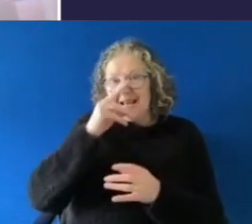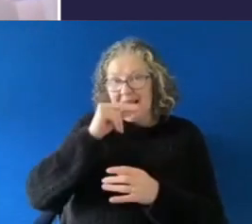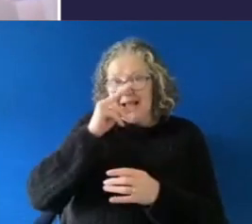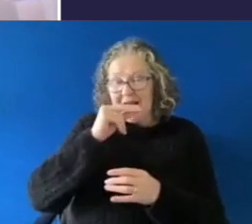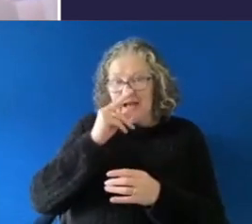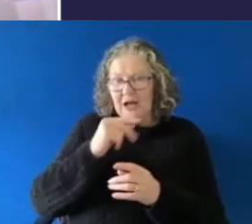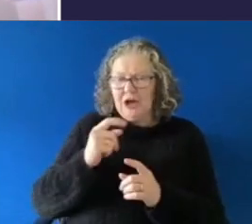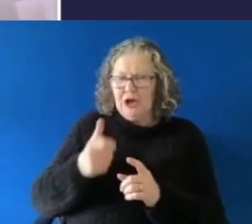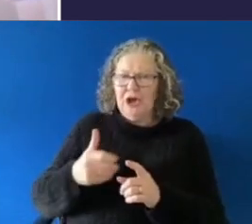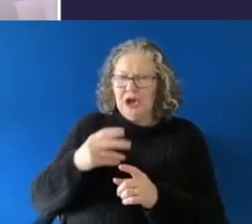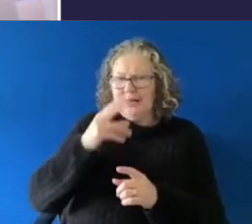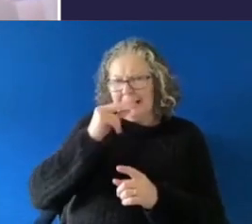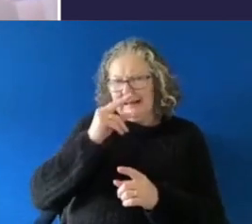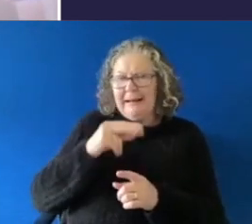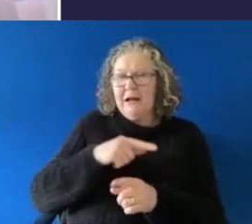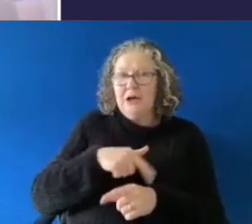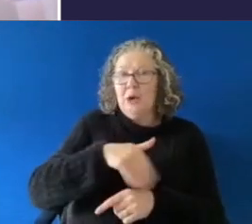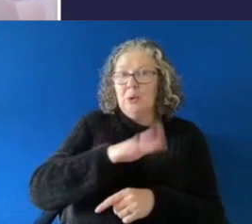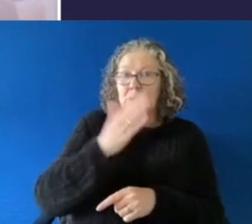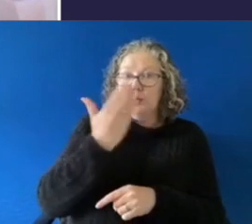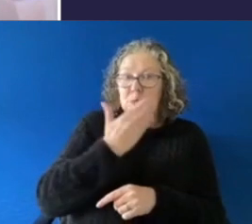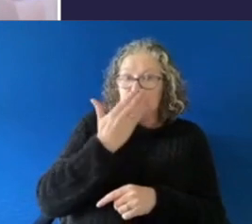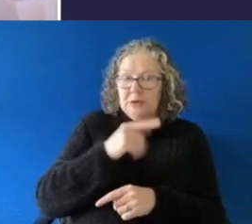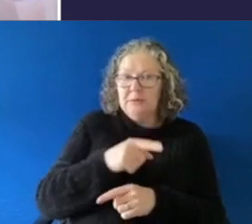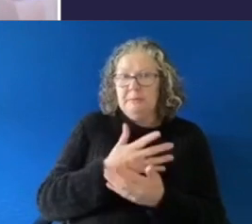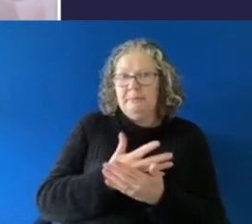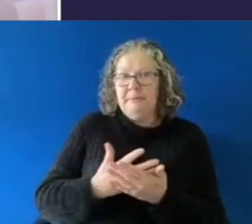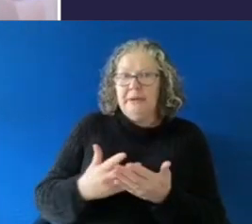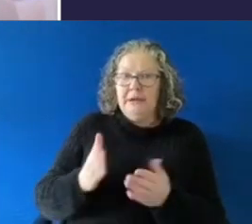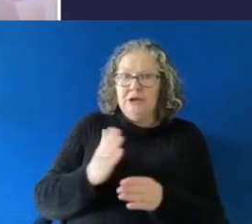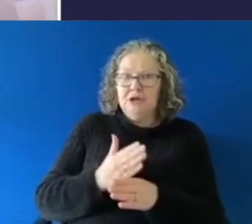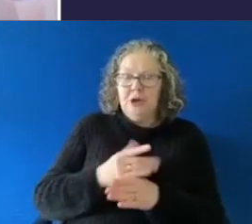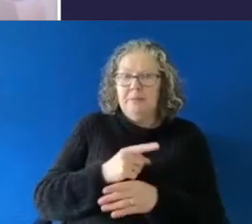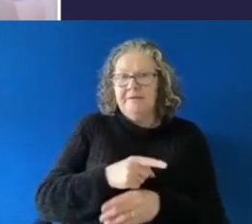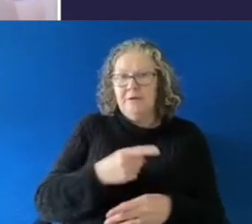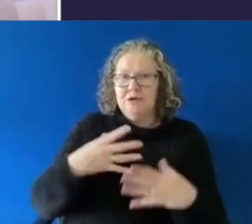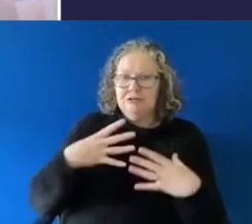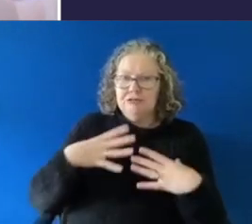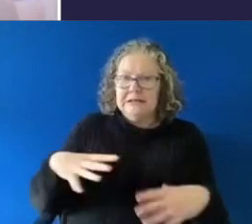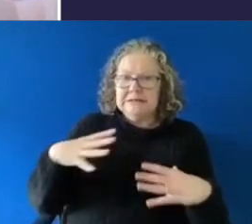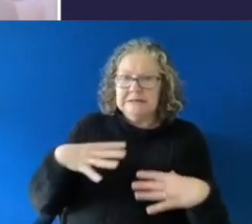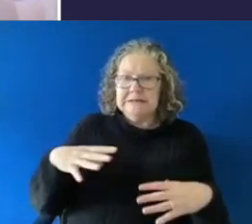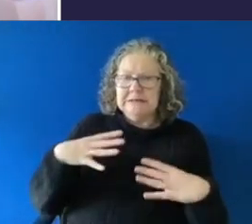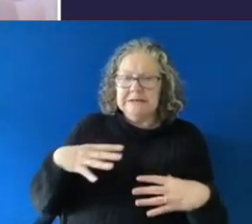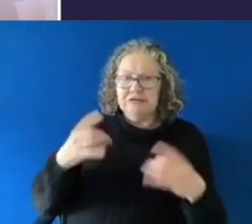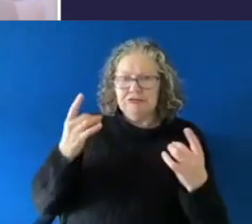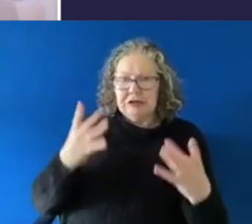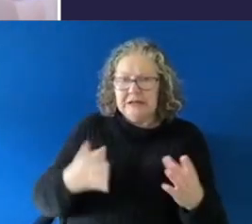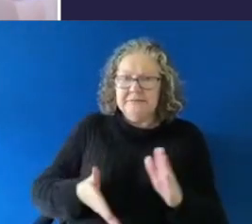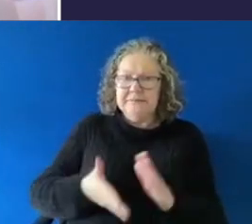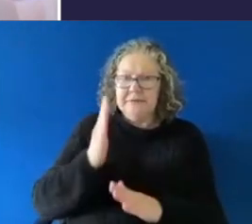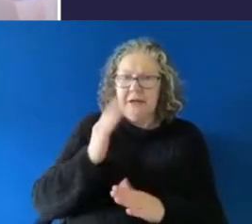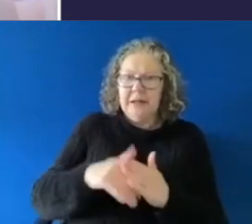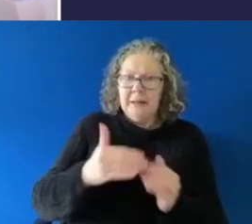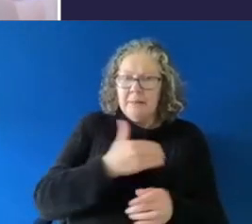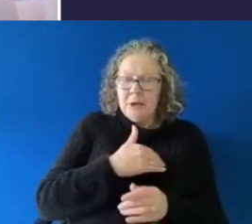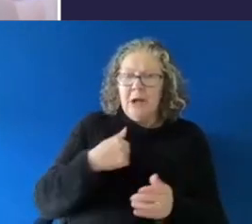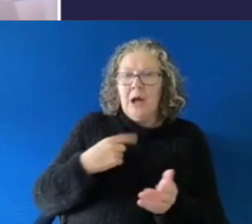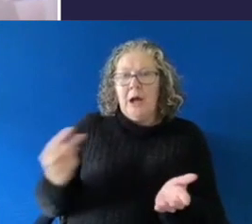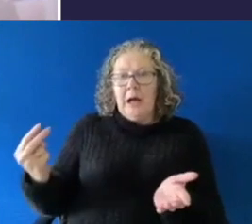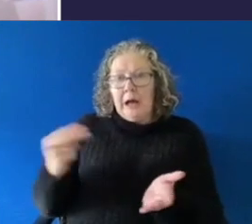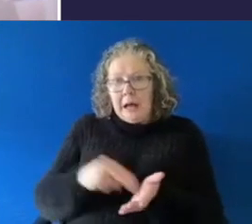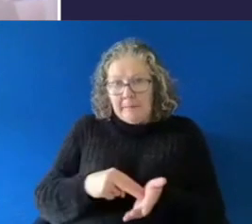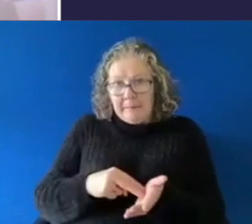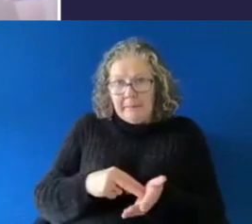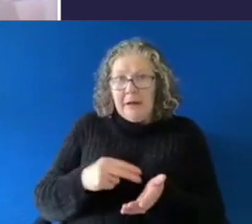on, and she's going to school, and it was a big job for her to be able to dress herself in the morning, and so much so that I would get her up